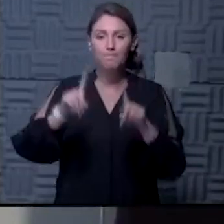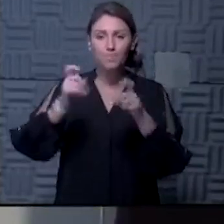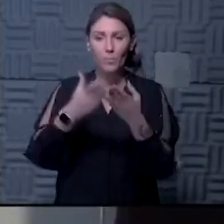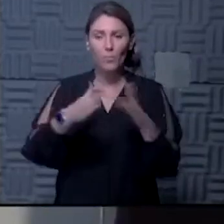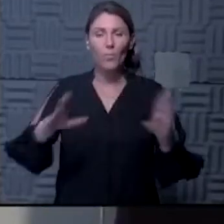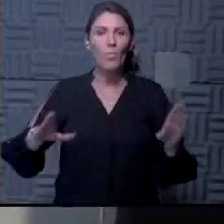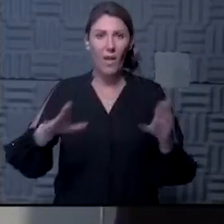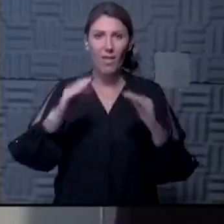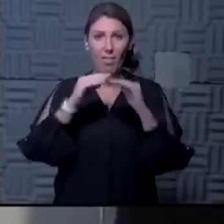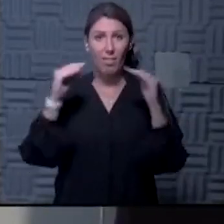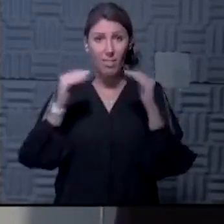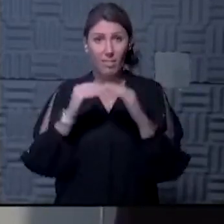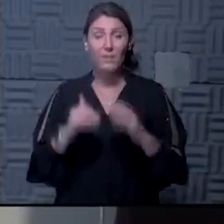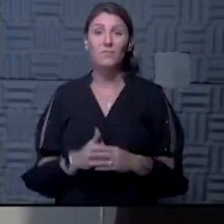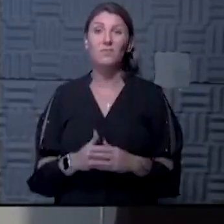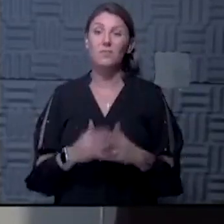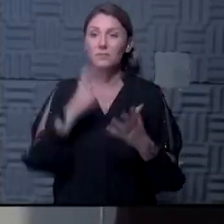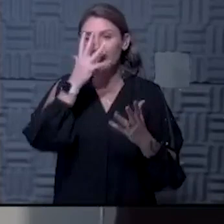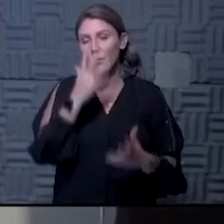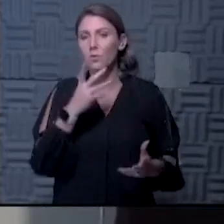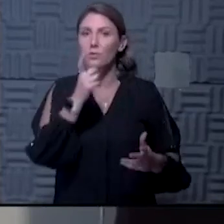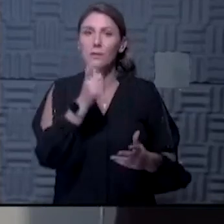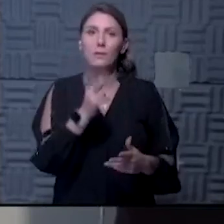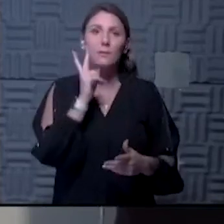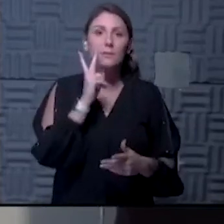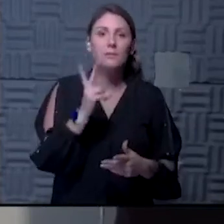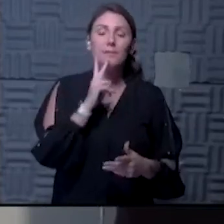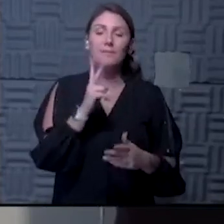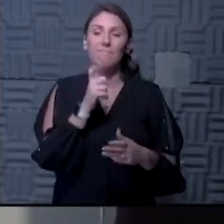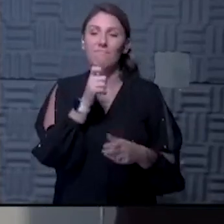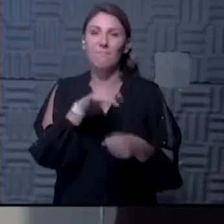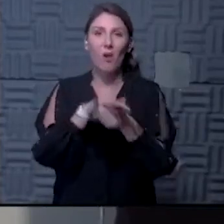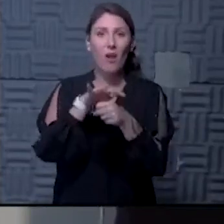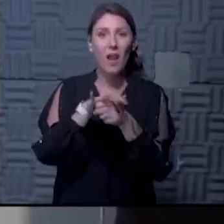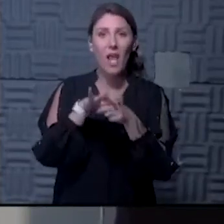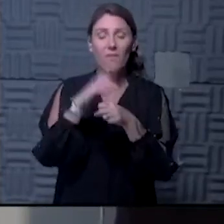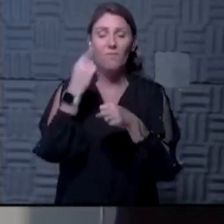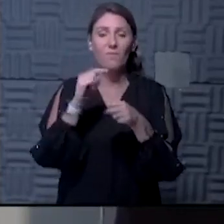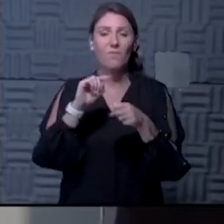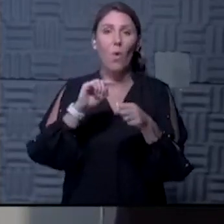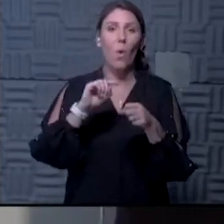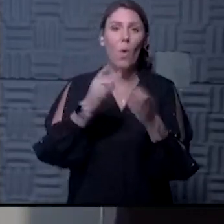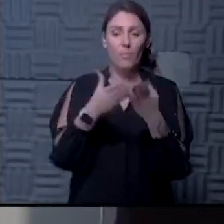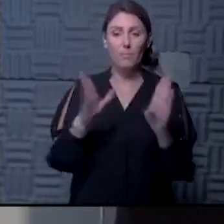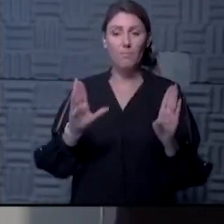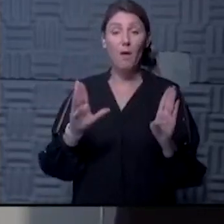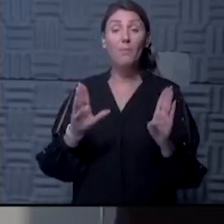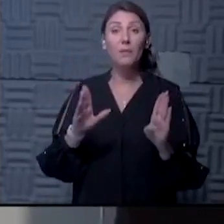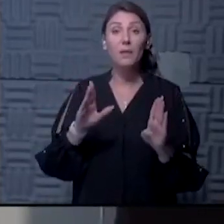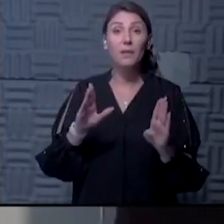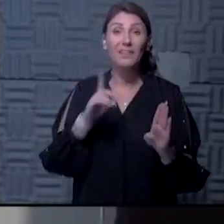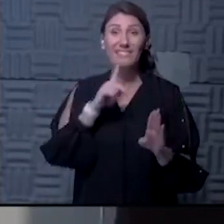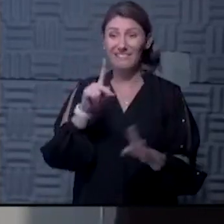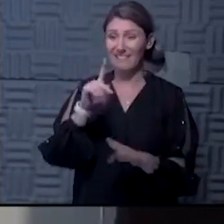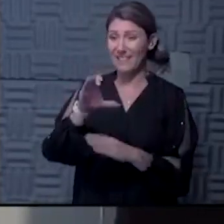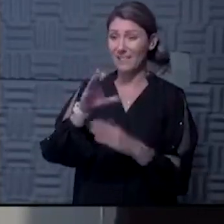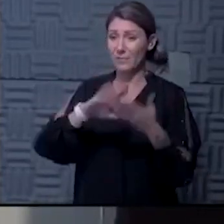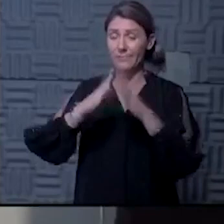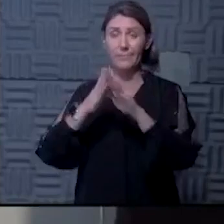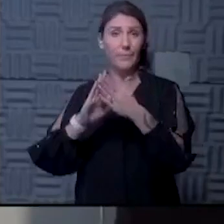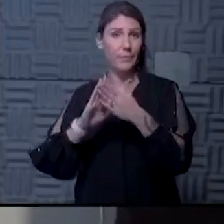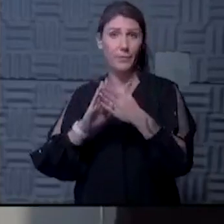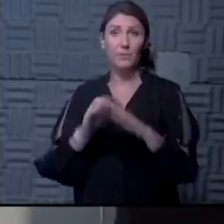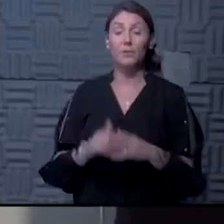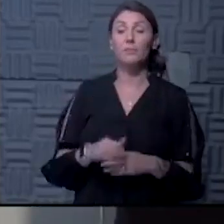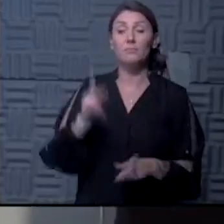widespread levels. Unfortunately, we're not seeing a sufficient level of public testing in the greater Kansas City community. People need